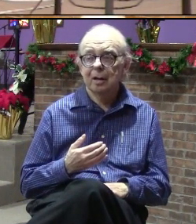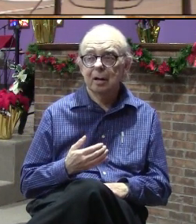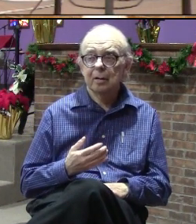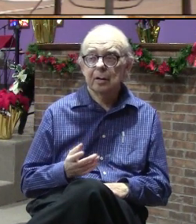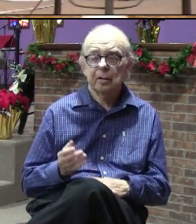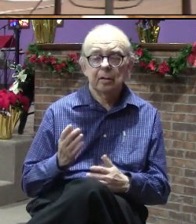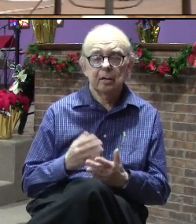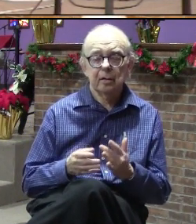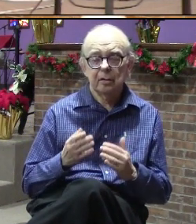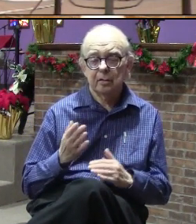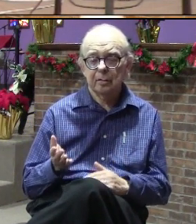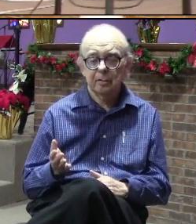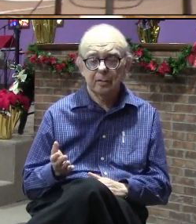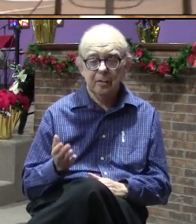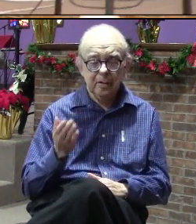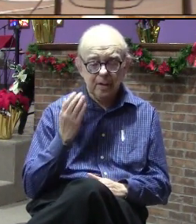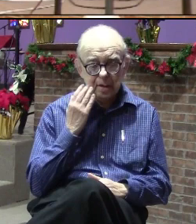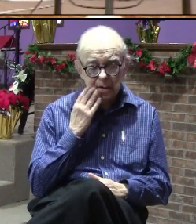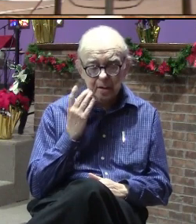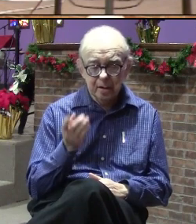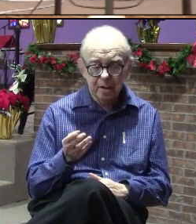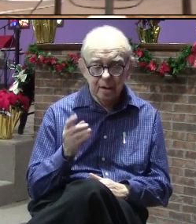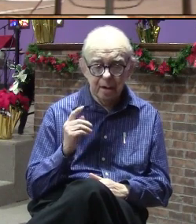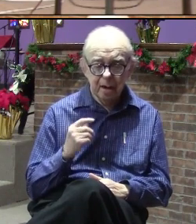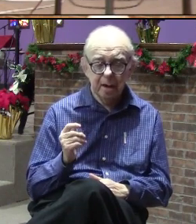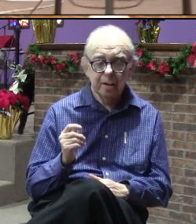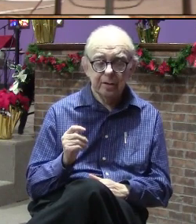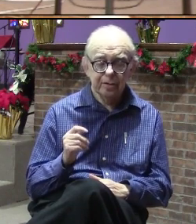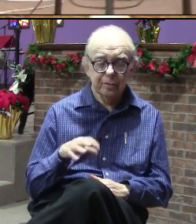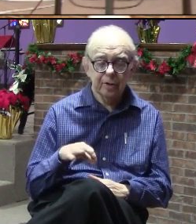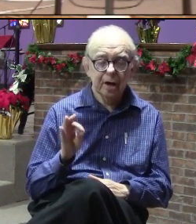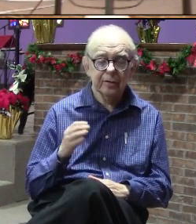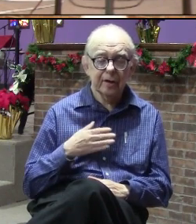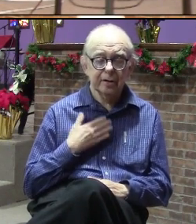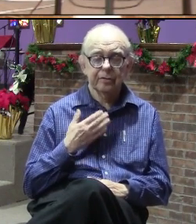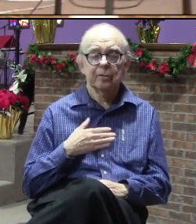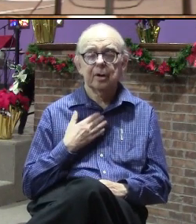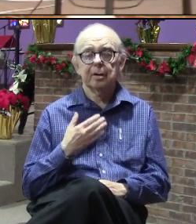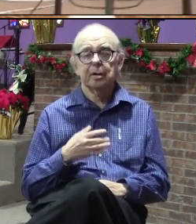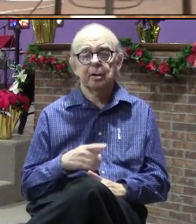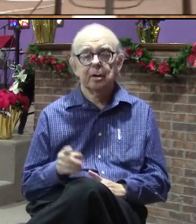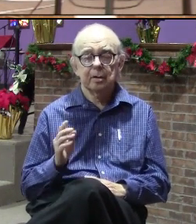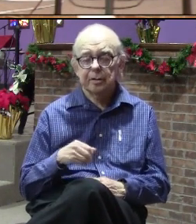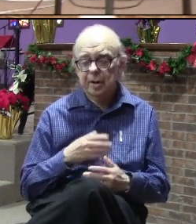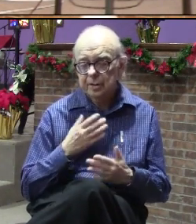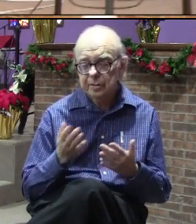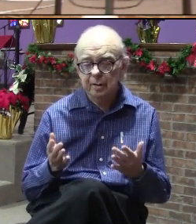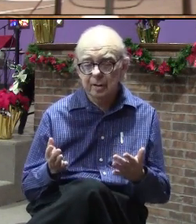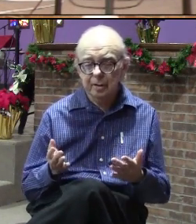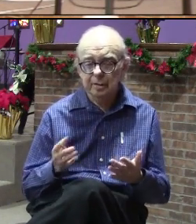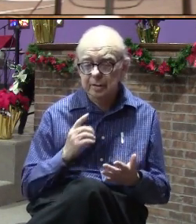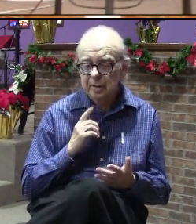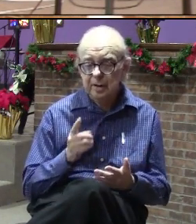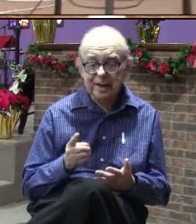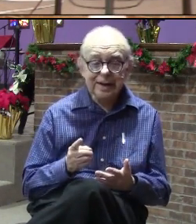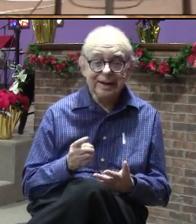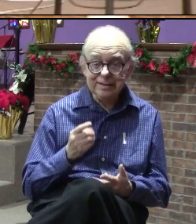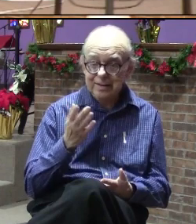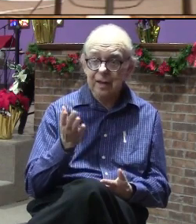Now, some of you, I know you're still trying to find it, okay? But can I tell you, it's really out